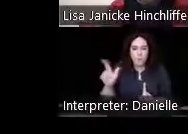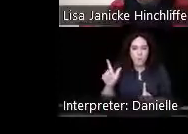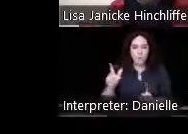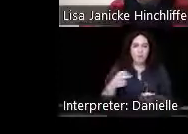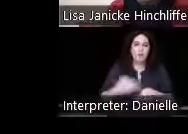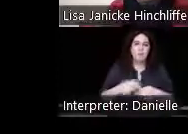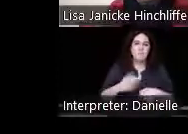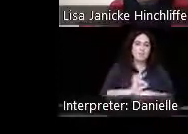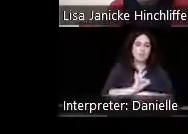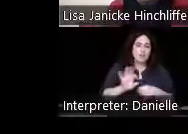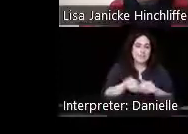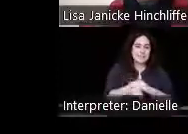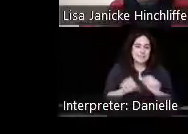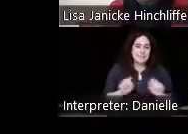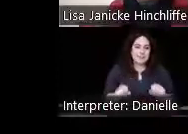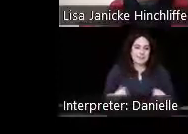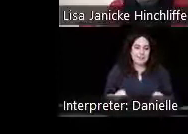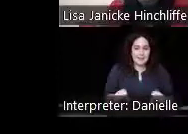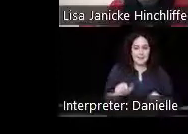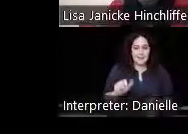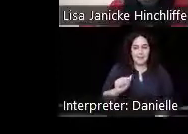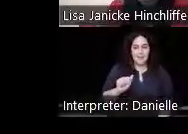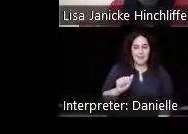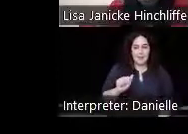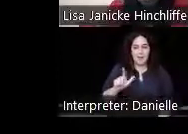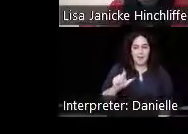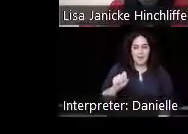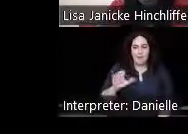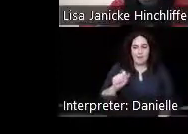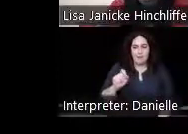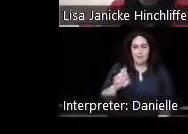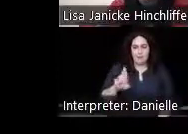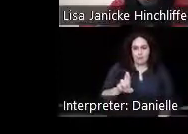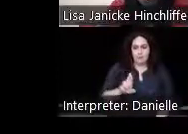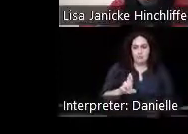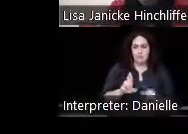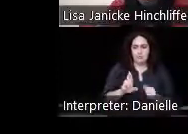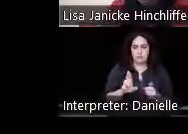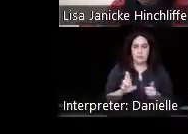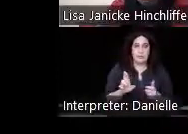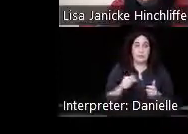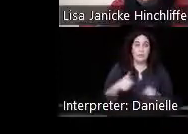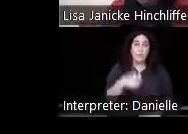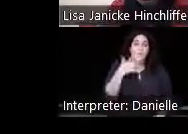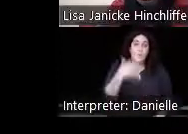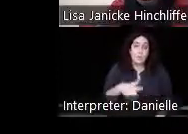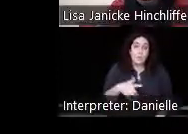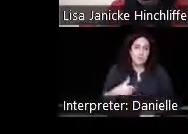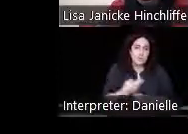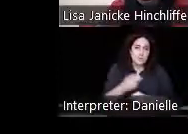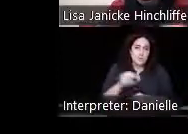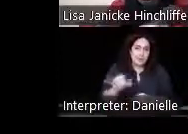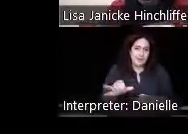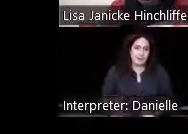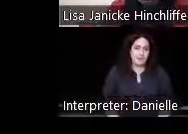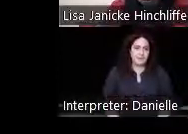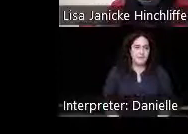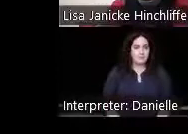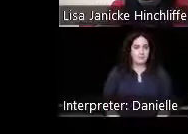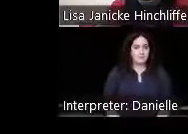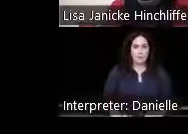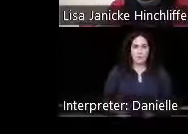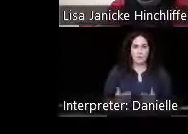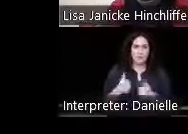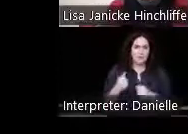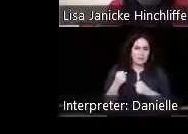developed locally and then provided out. And we are fortunate to have a very strong campus